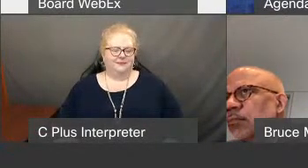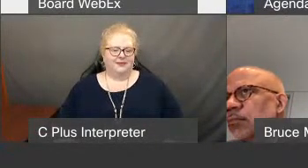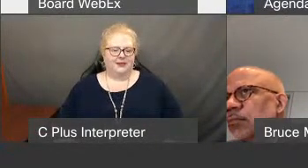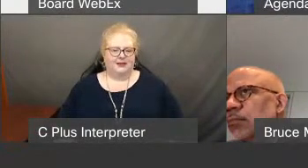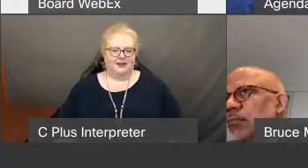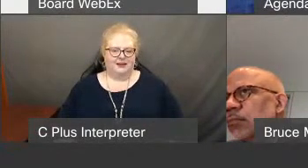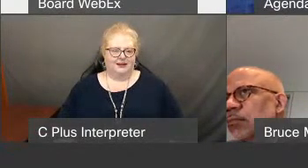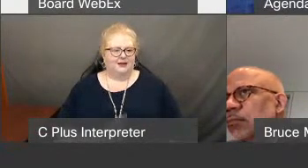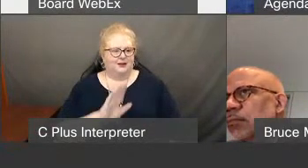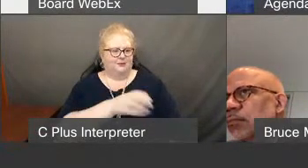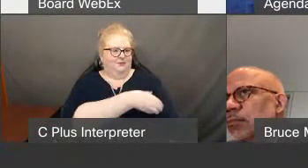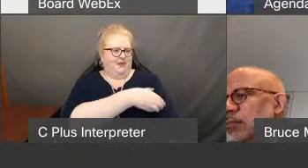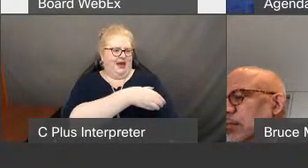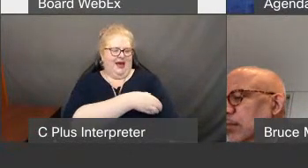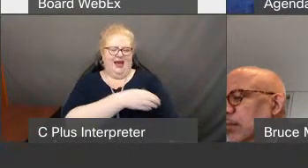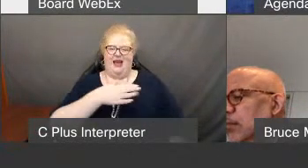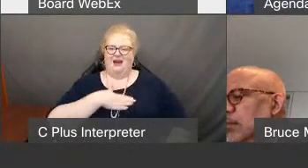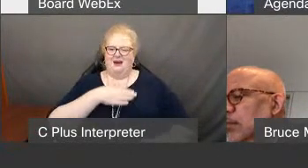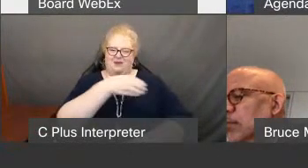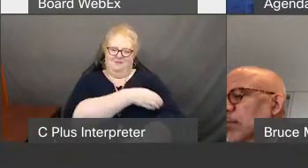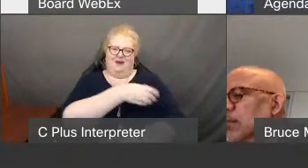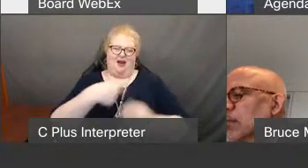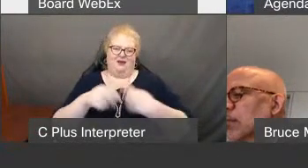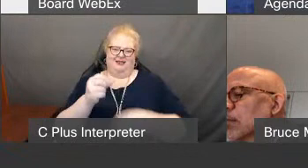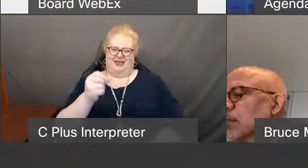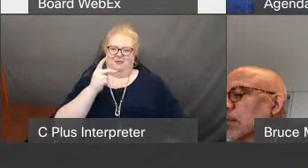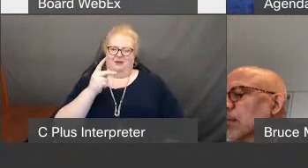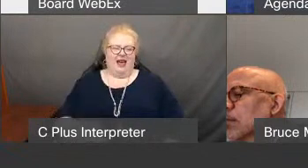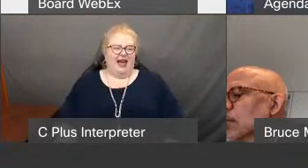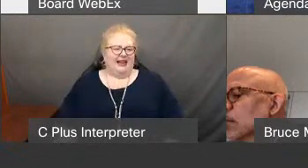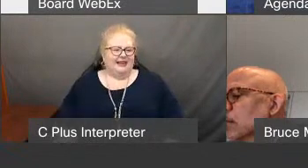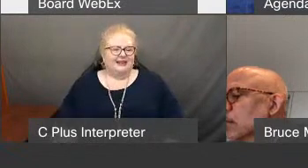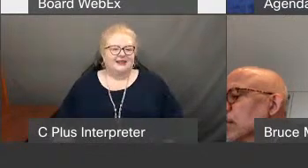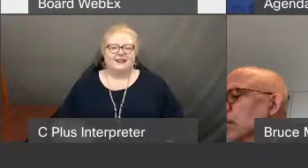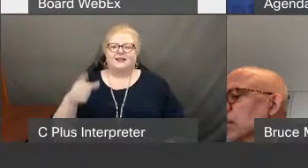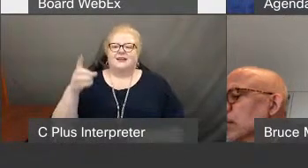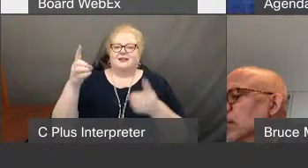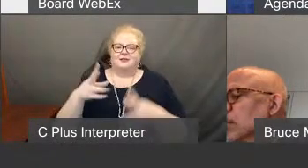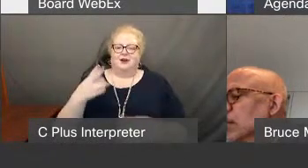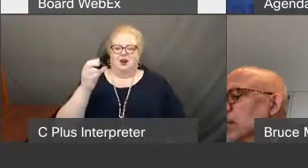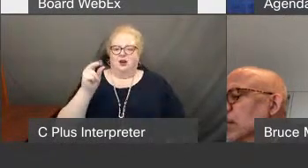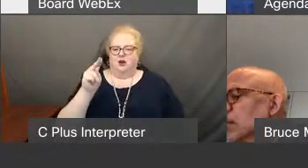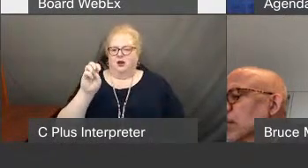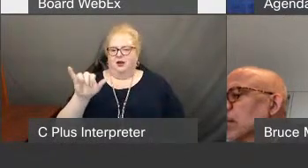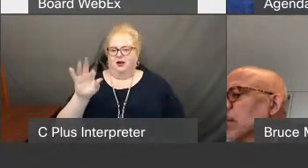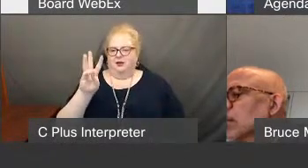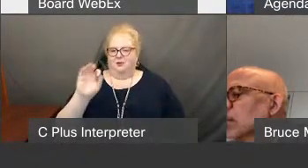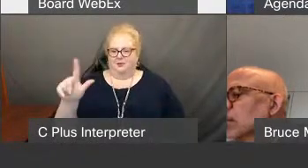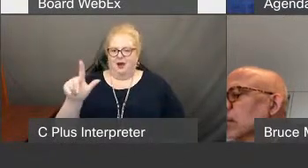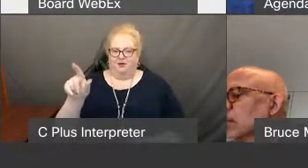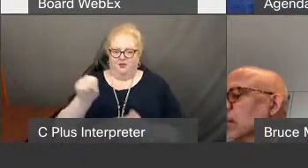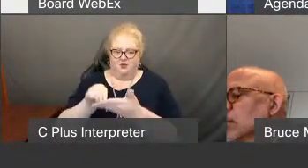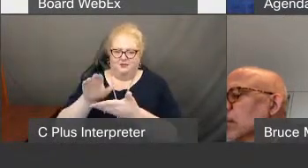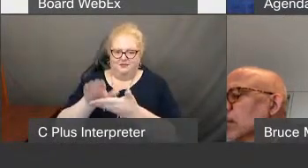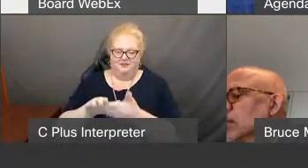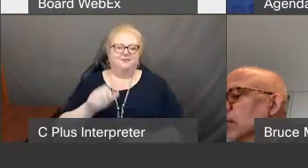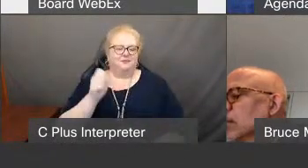your power's coming back. Oh, okay. Director Honeywell, if you'll just note that, I know.